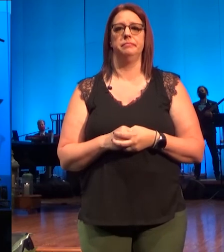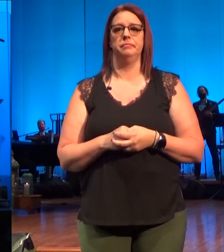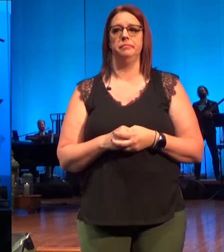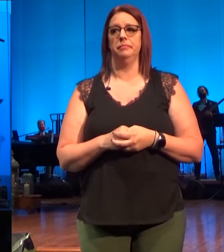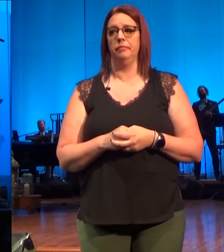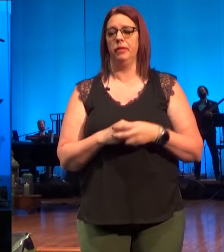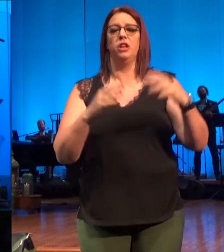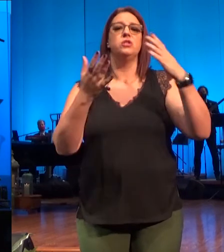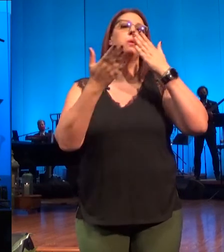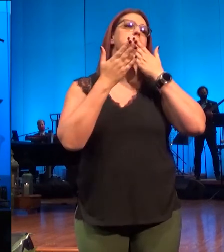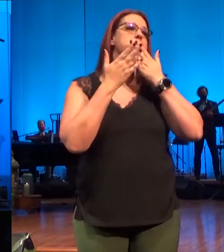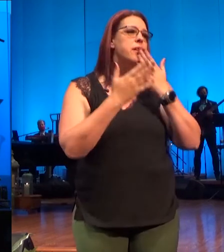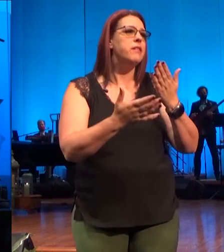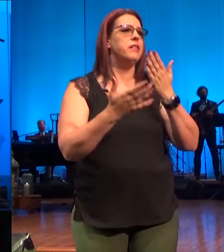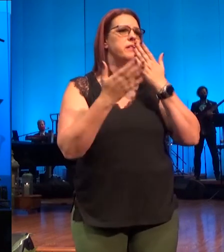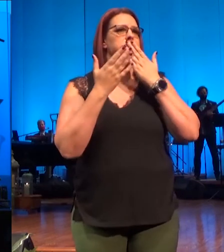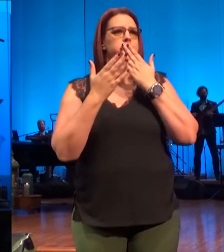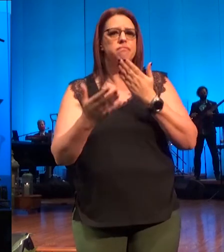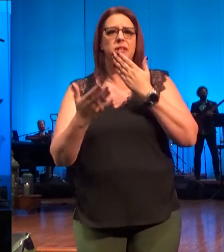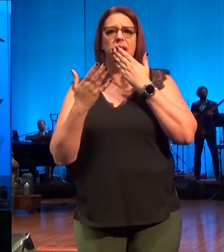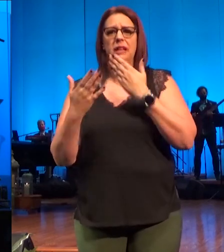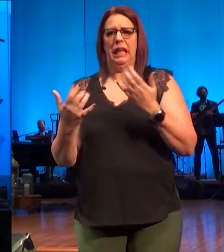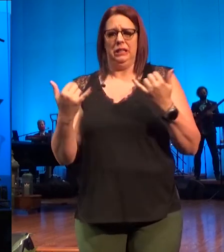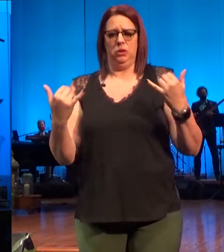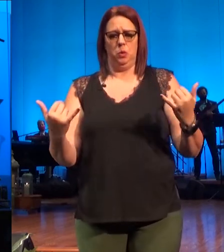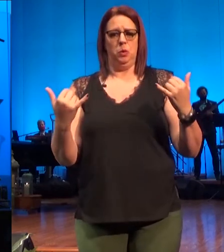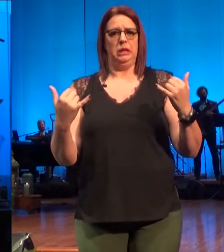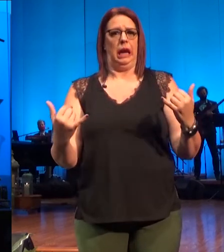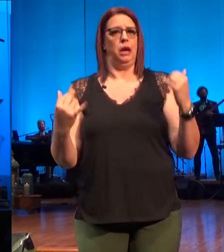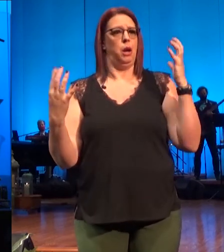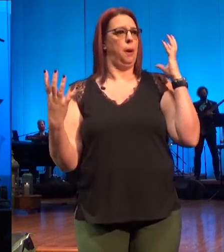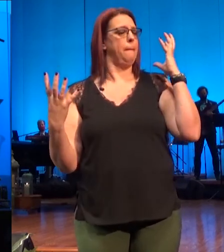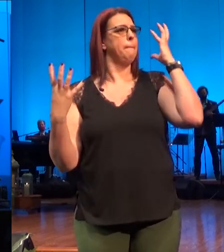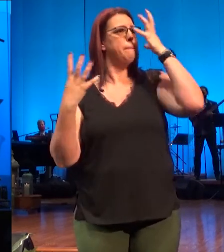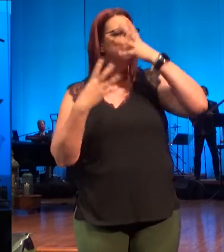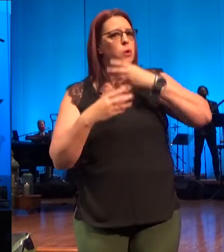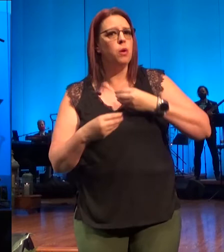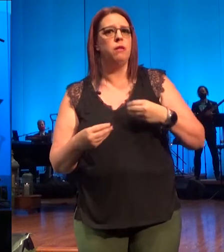I give thanks this day for our beautiful Mile High community,